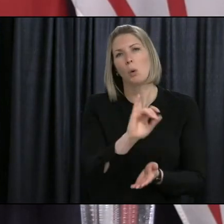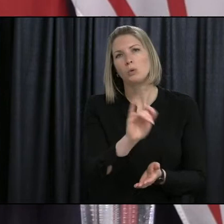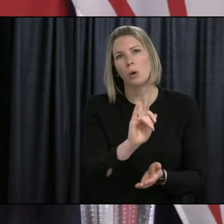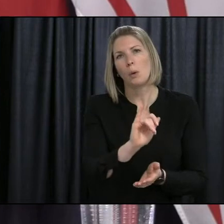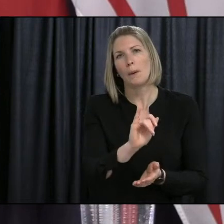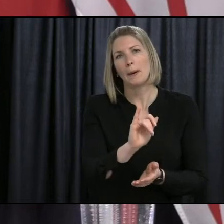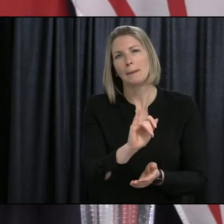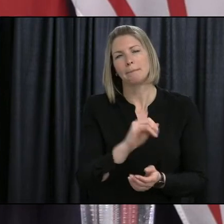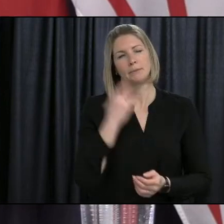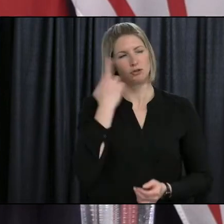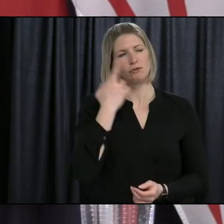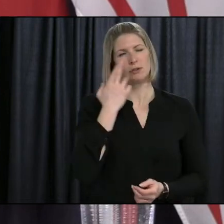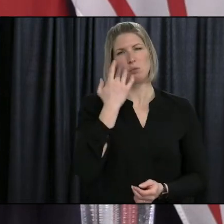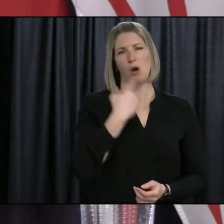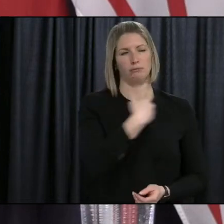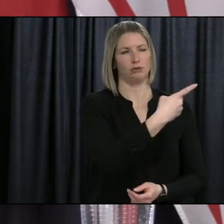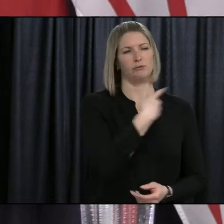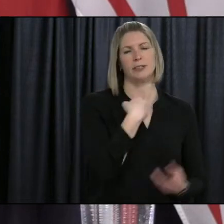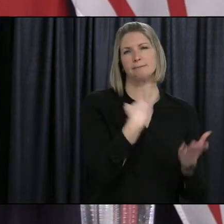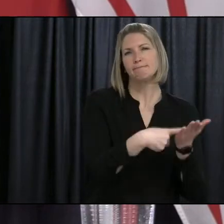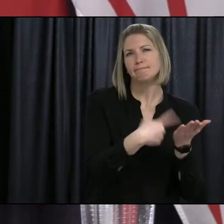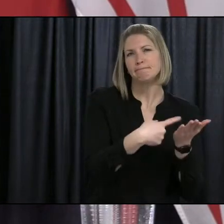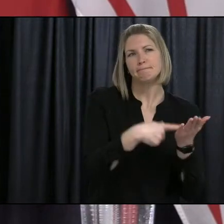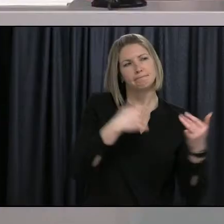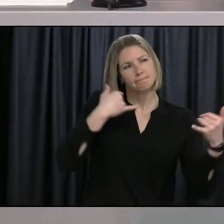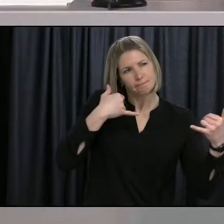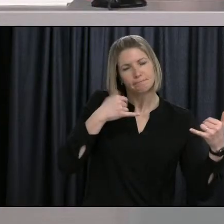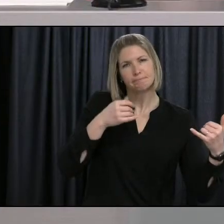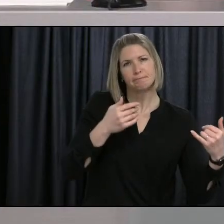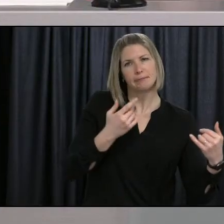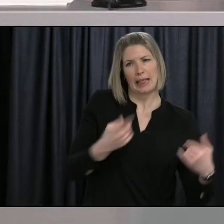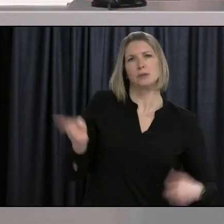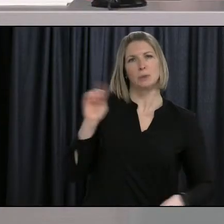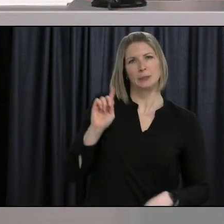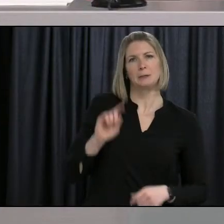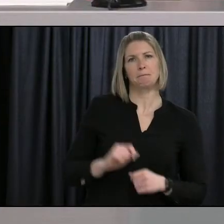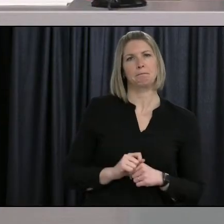about the extent of the conversation. Thank you.